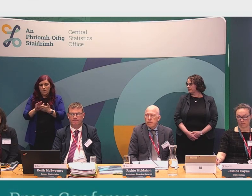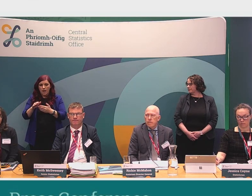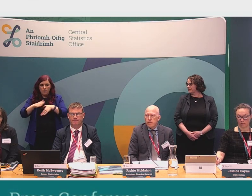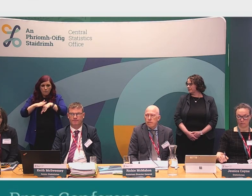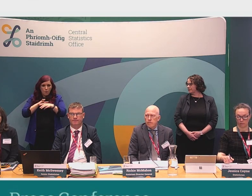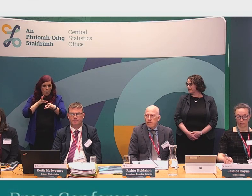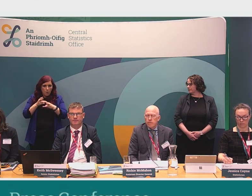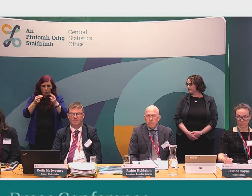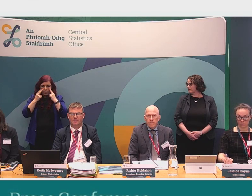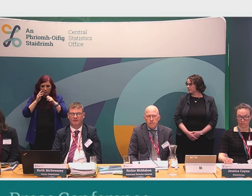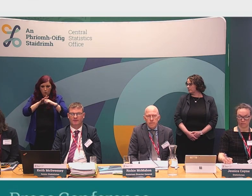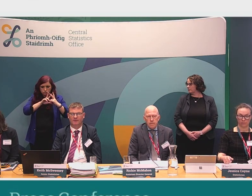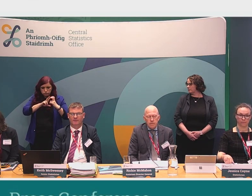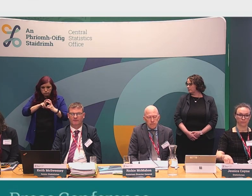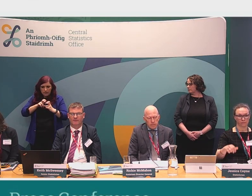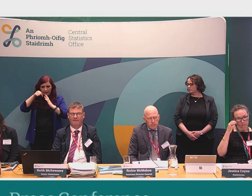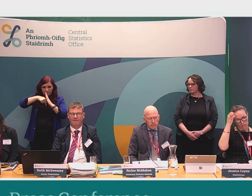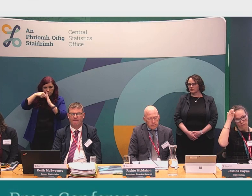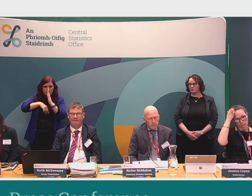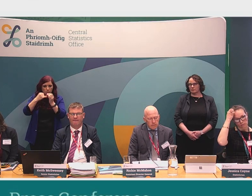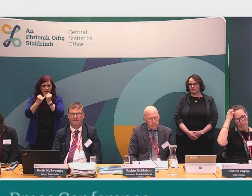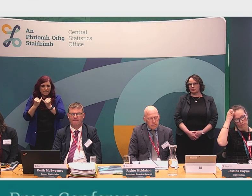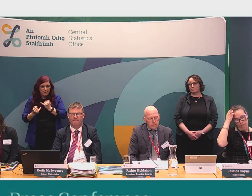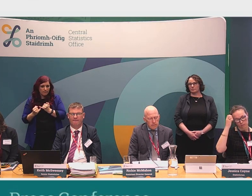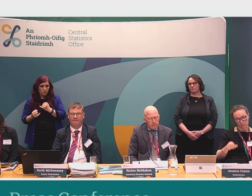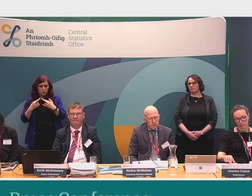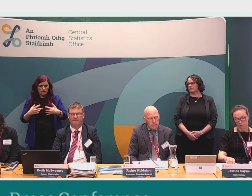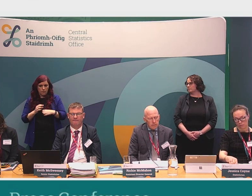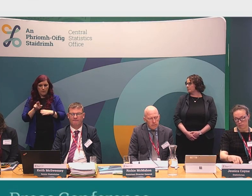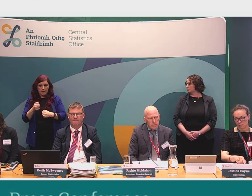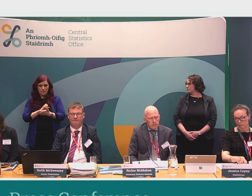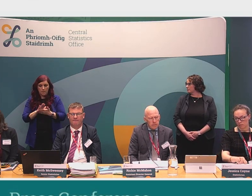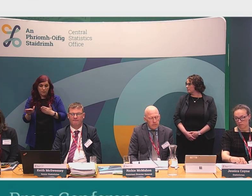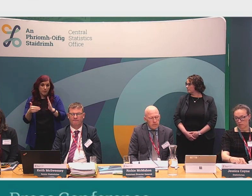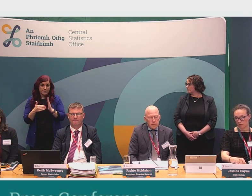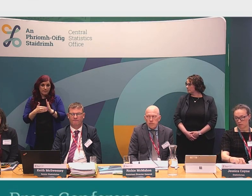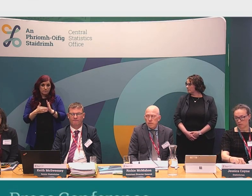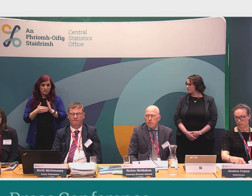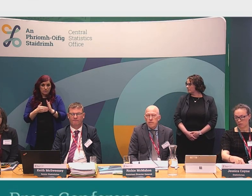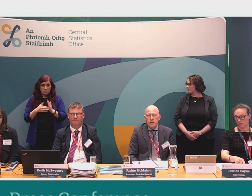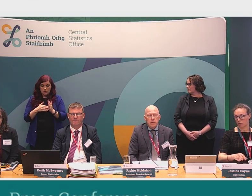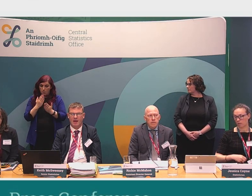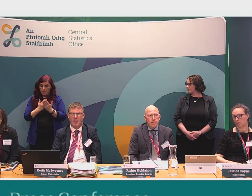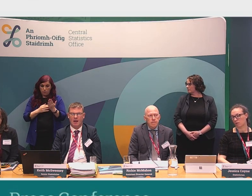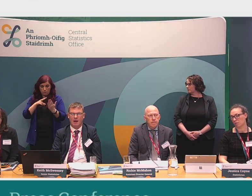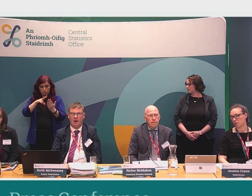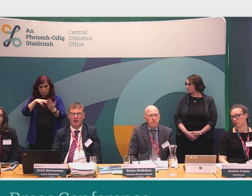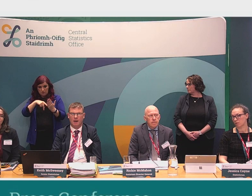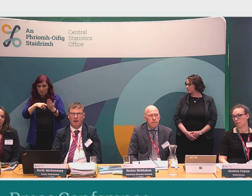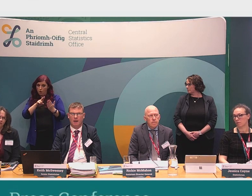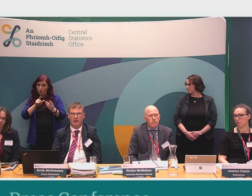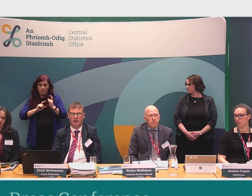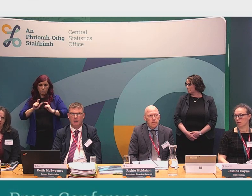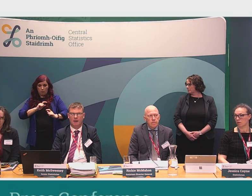you know, as you've seen, as we've built this. So it's uncomfortable reading at times, very uncomfortable. But we'll have